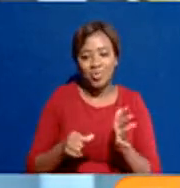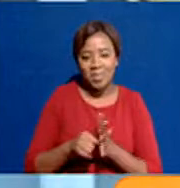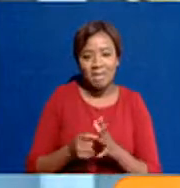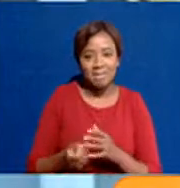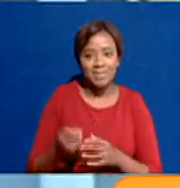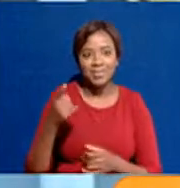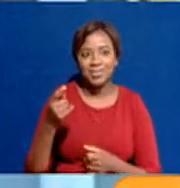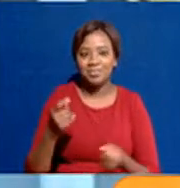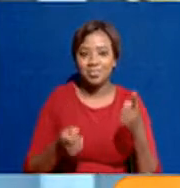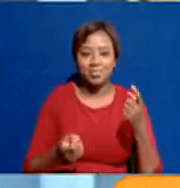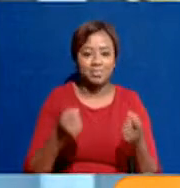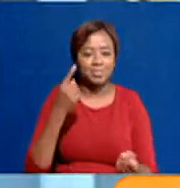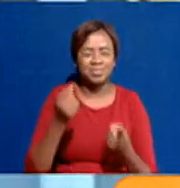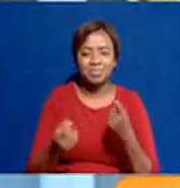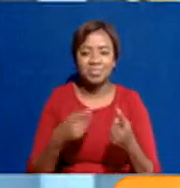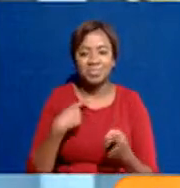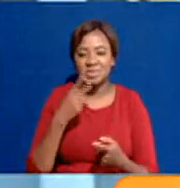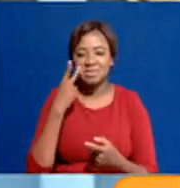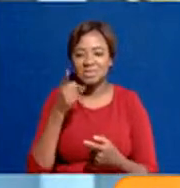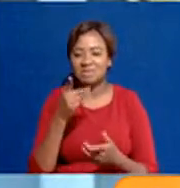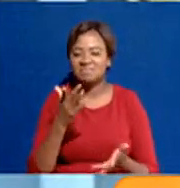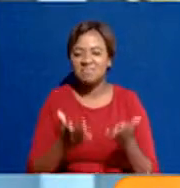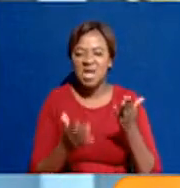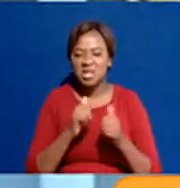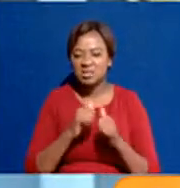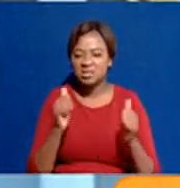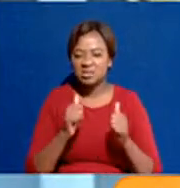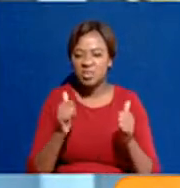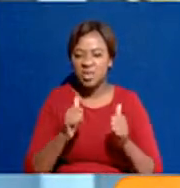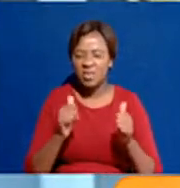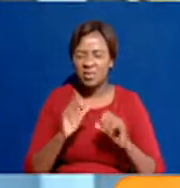unstable. You even have foreign